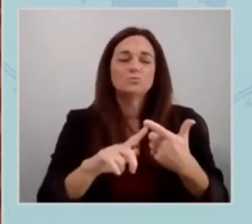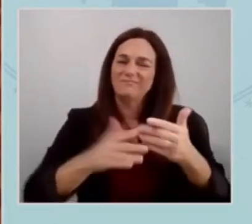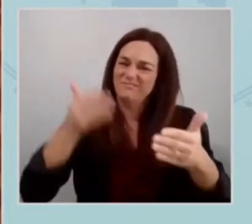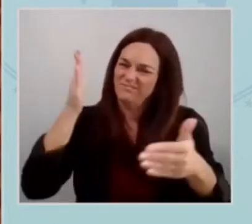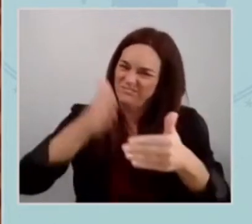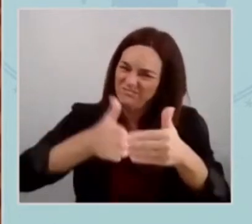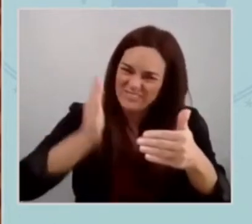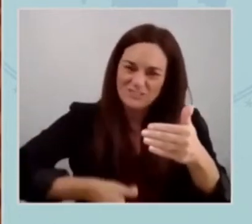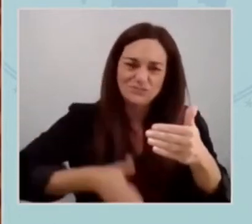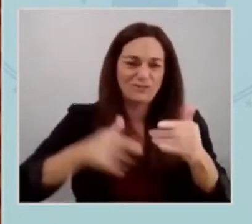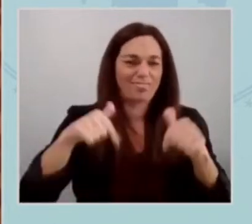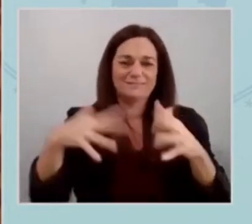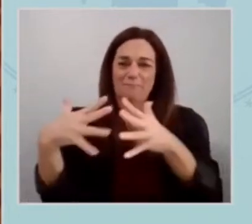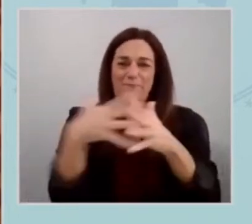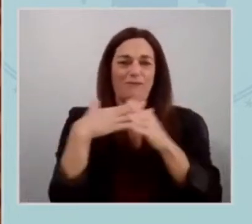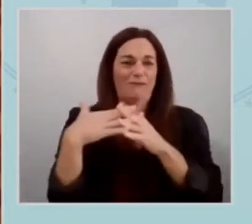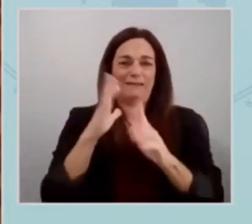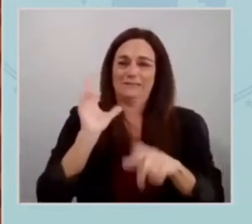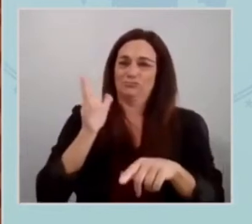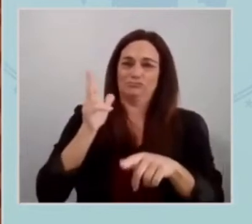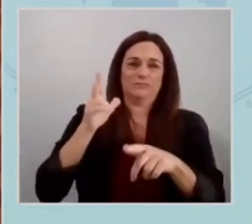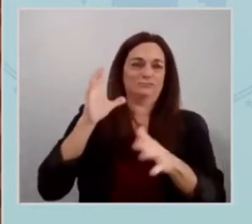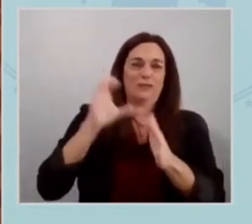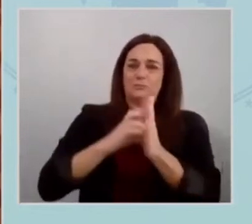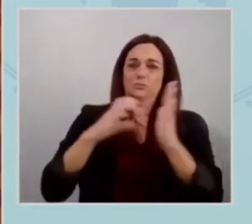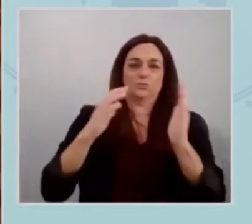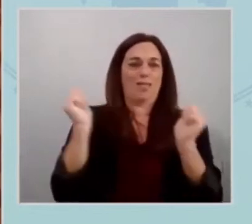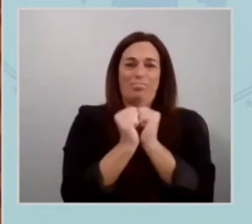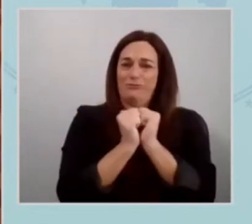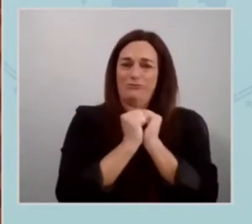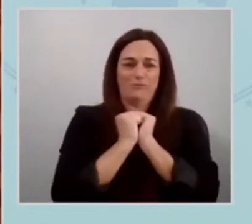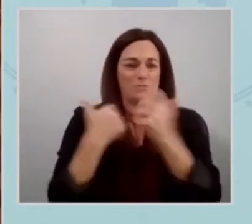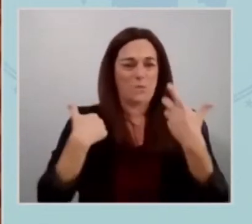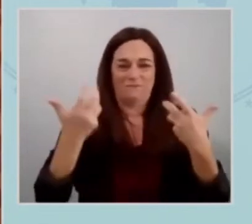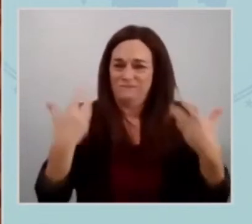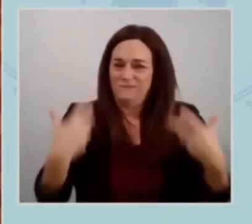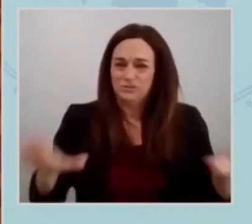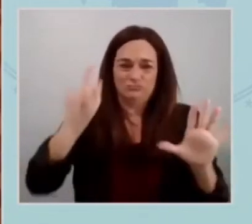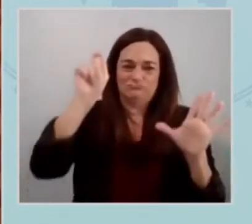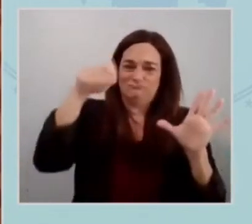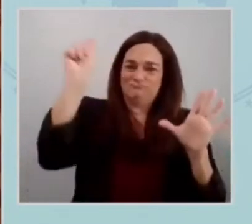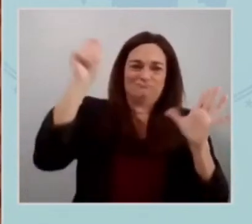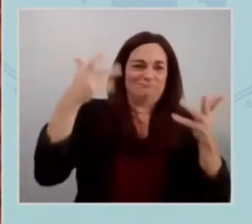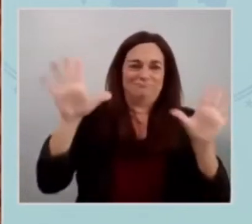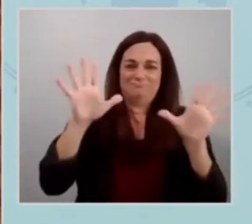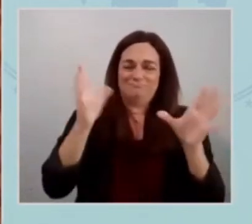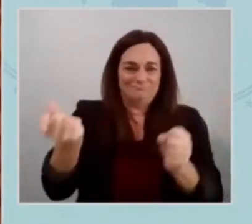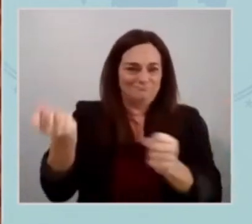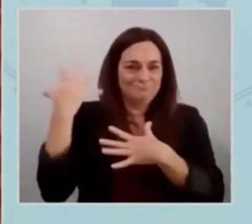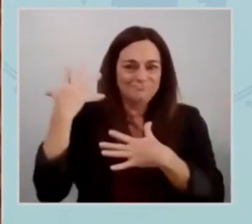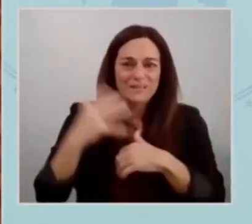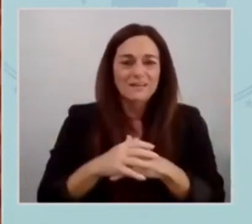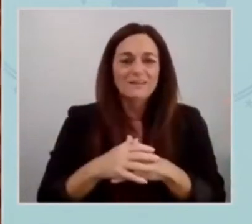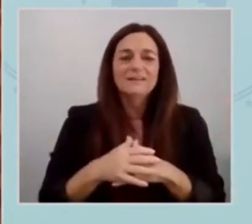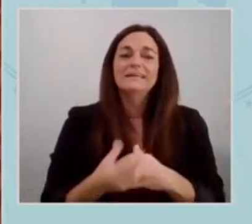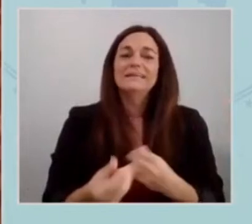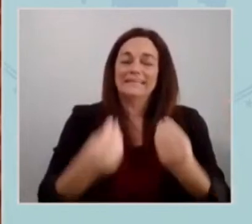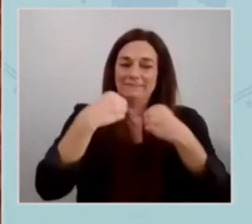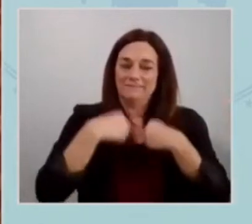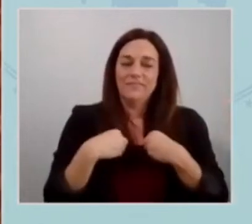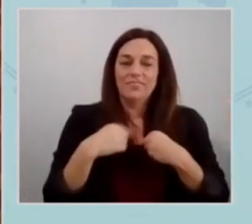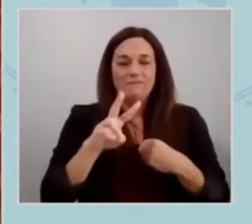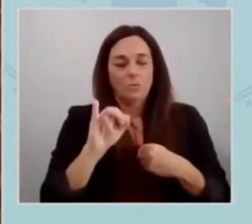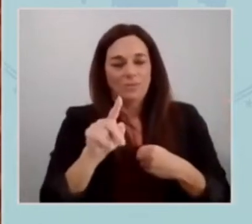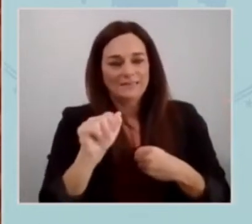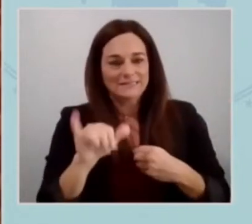hospitality. We just want to reach the crazy end of this chapter of American history together. You know, and I think you said